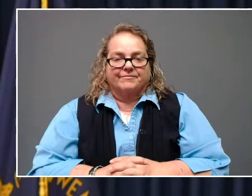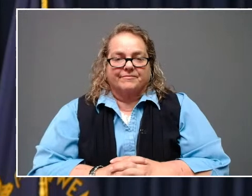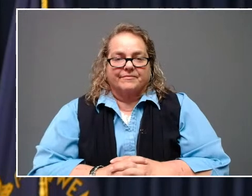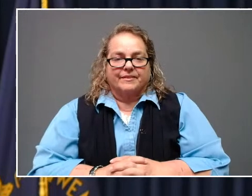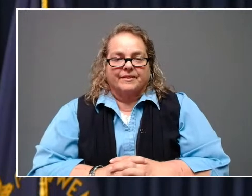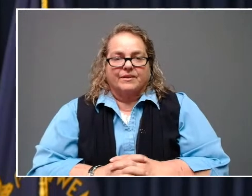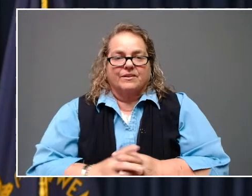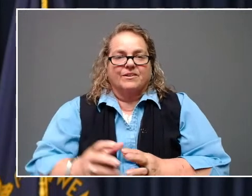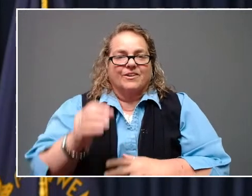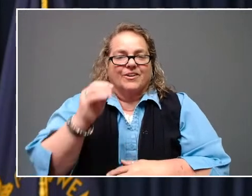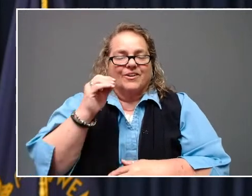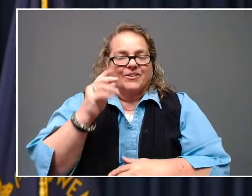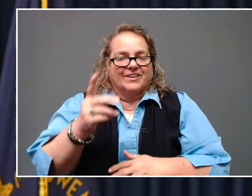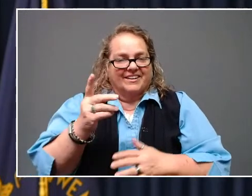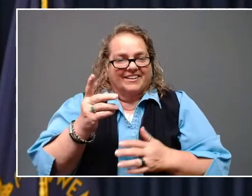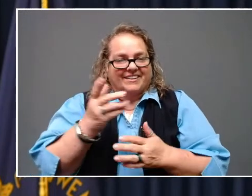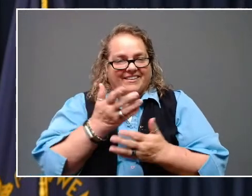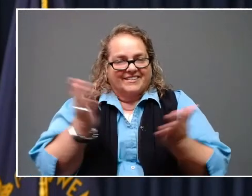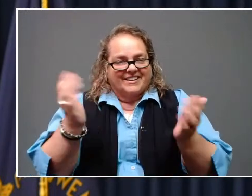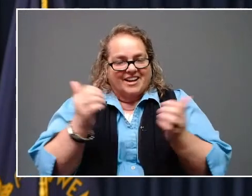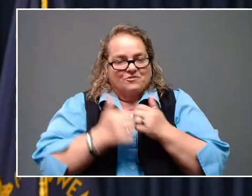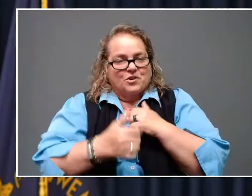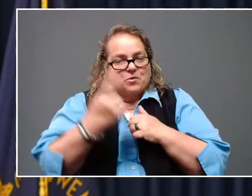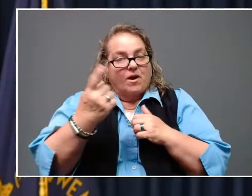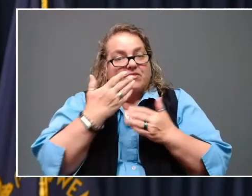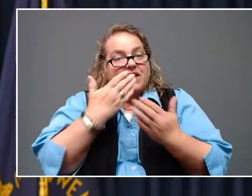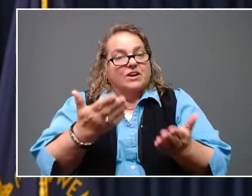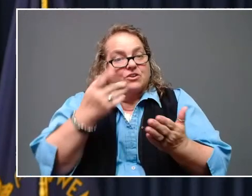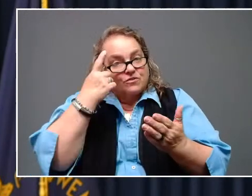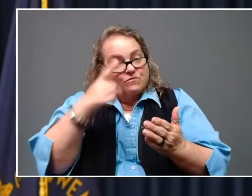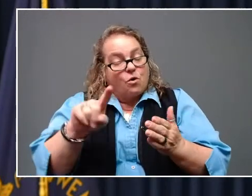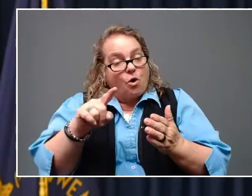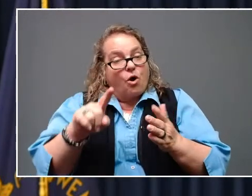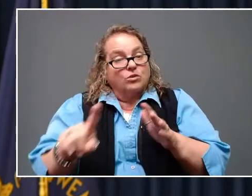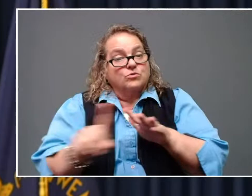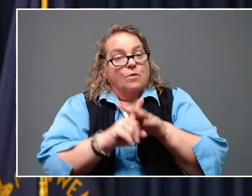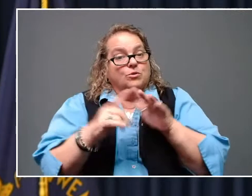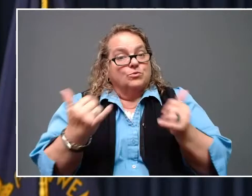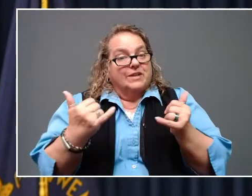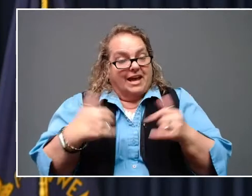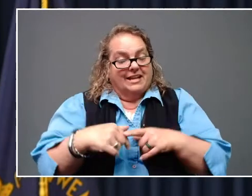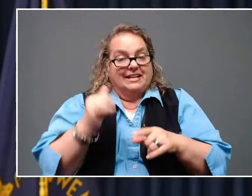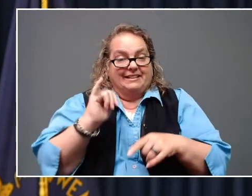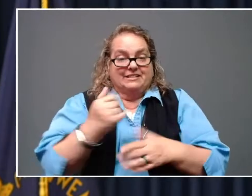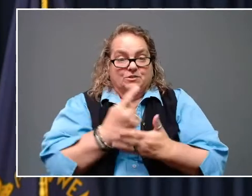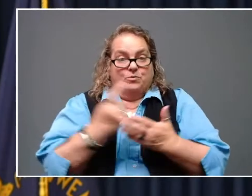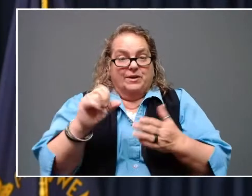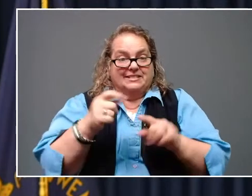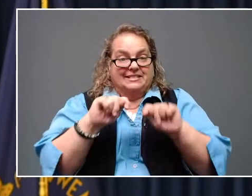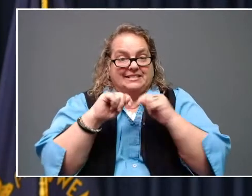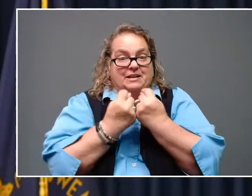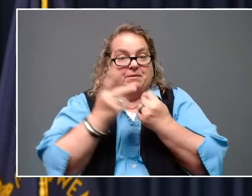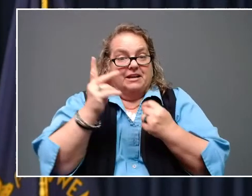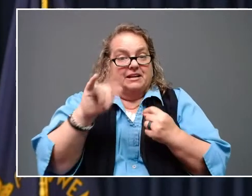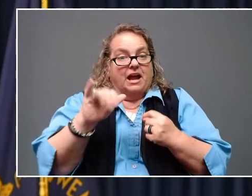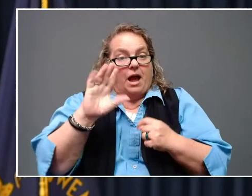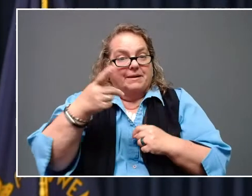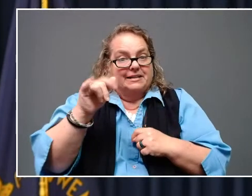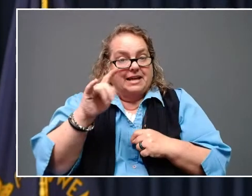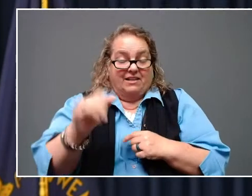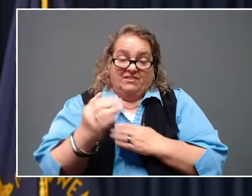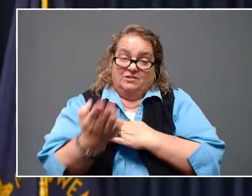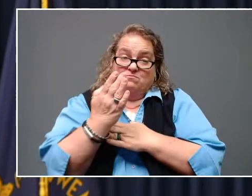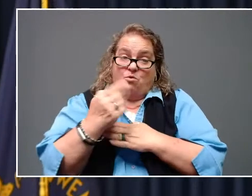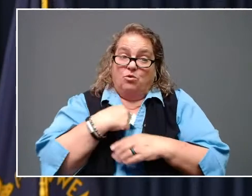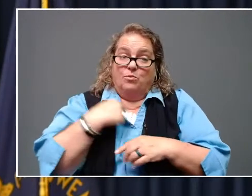All right, everybody. Thank you for tuning in to this week's Team Kentucky Update. This morning, we announced a historic milestone.